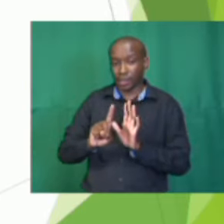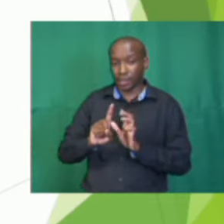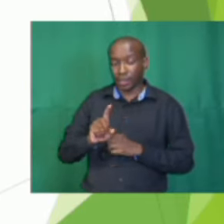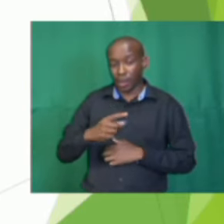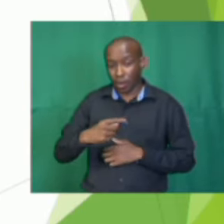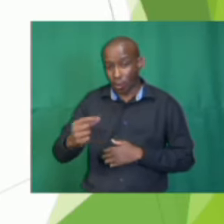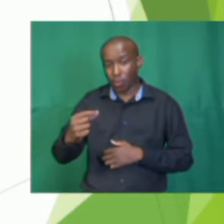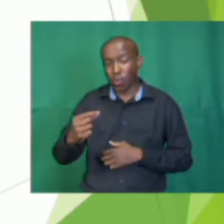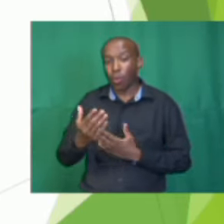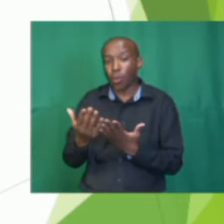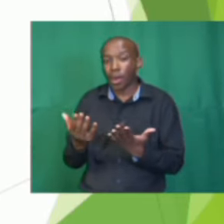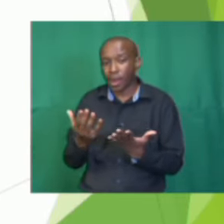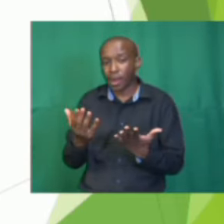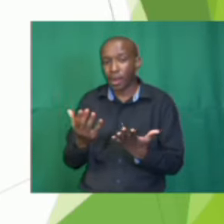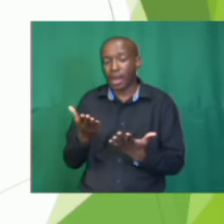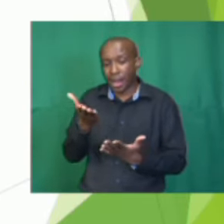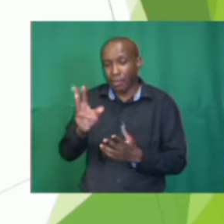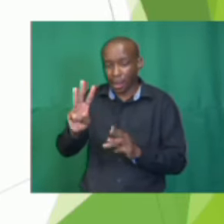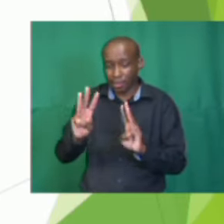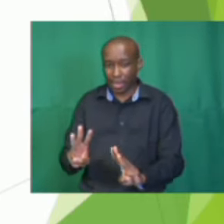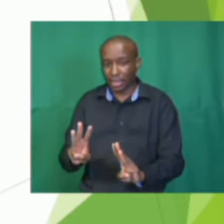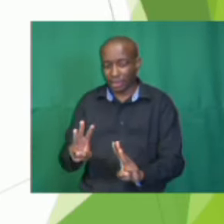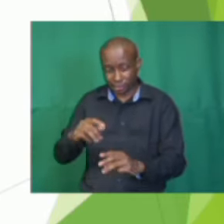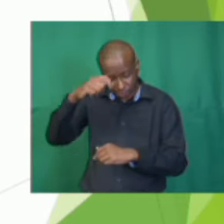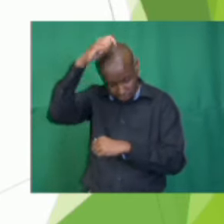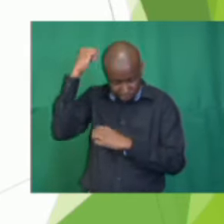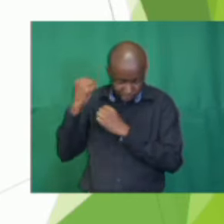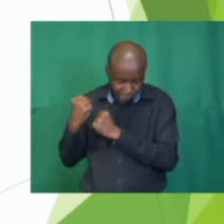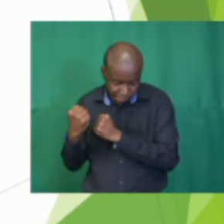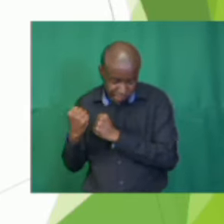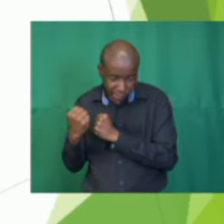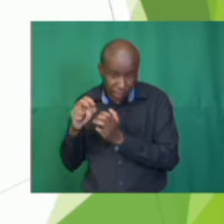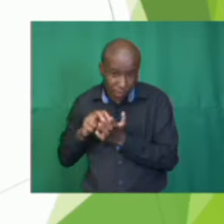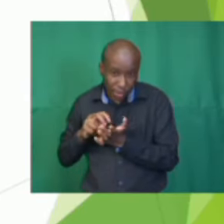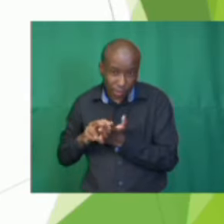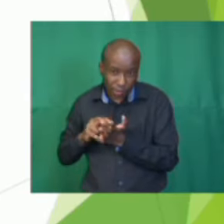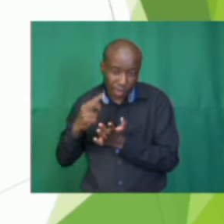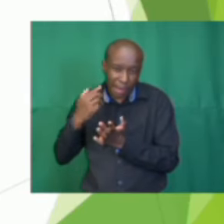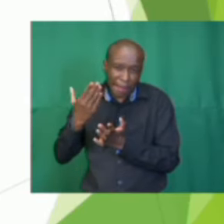colt will be tied, one that has never been ridden before.